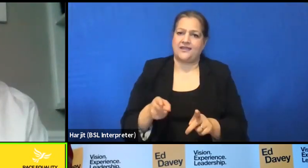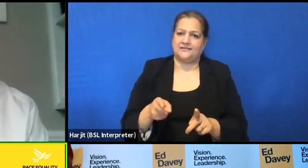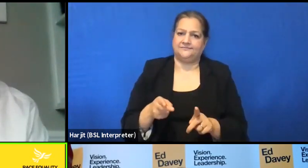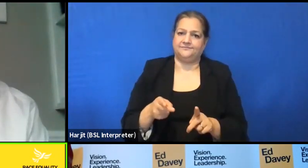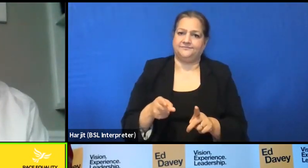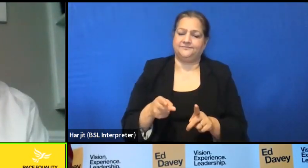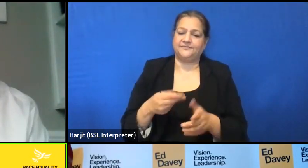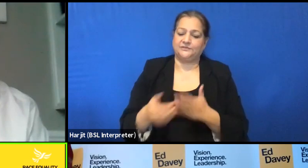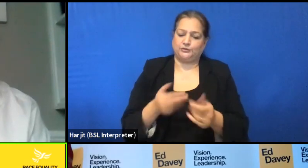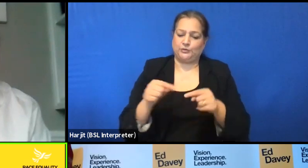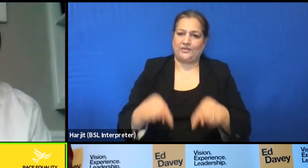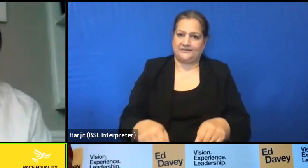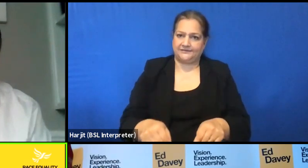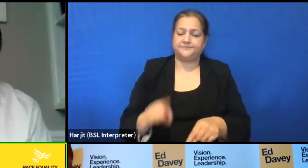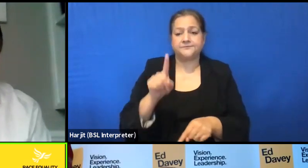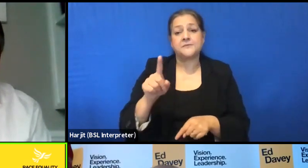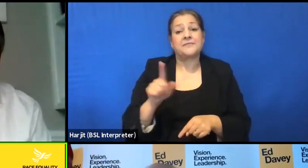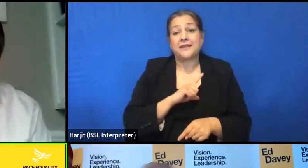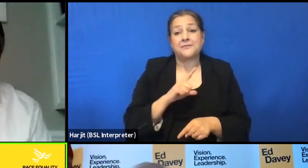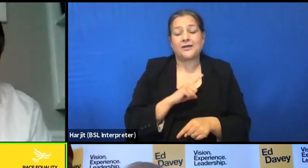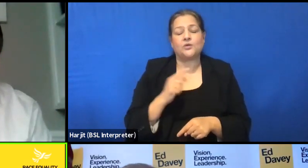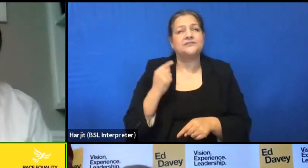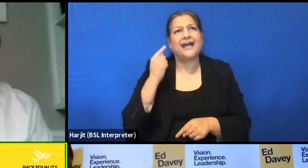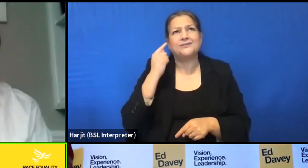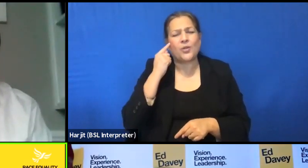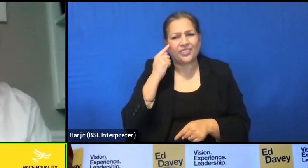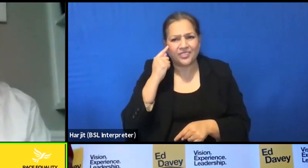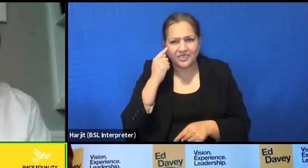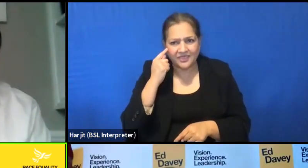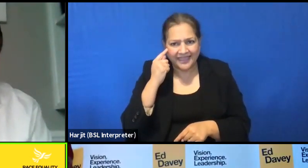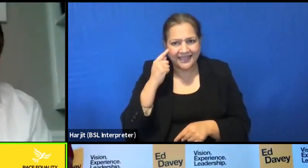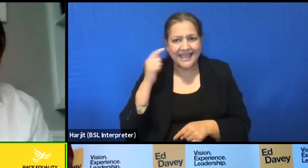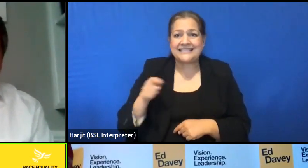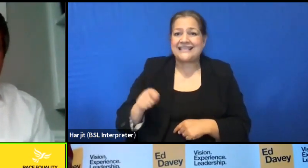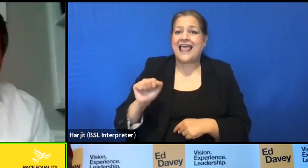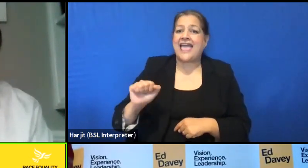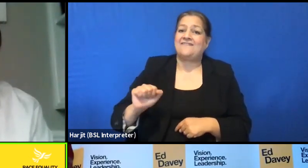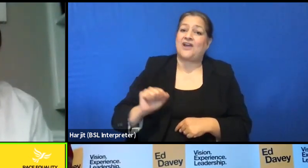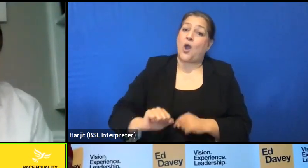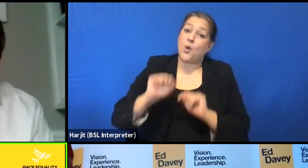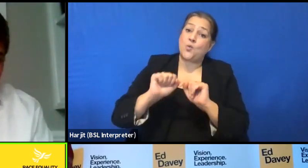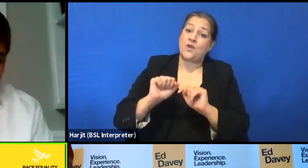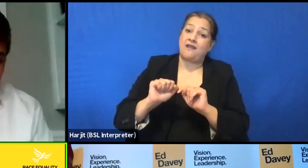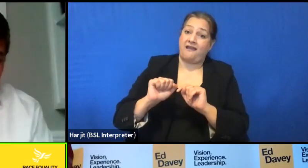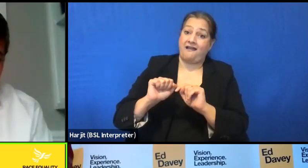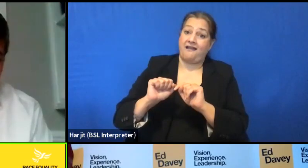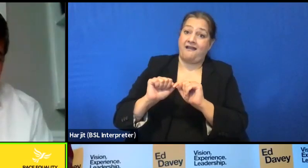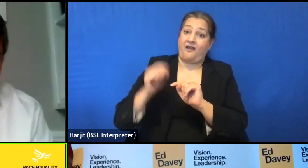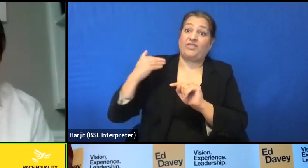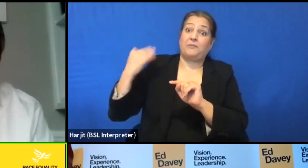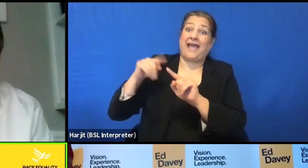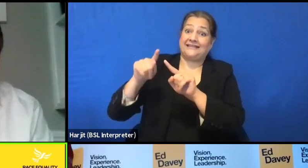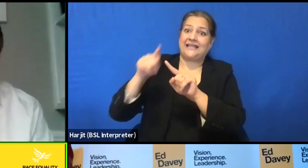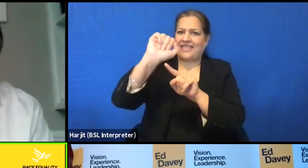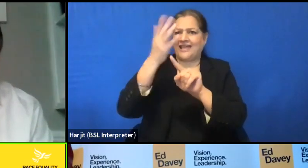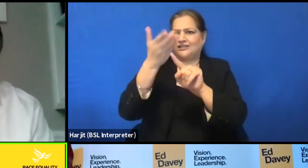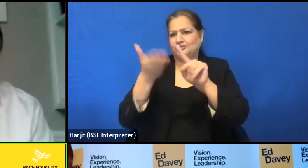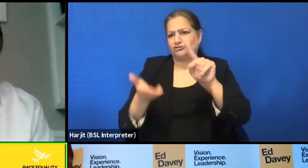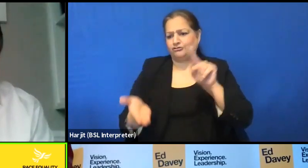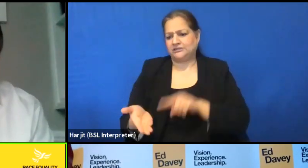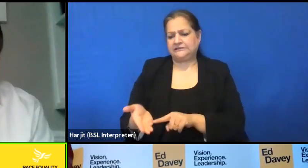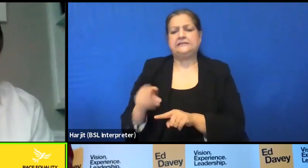be holding the children of these slave owners of the past for the sins of their grandfathers. Actually, one of the reasons